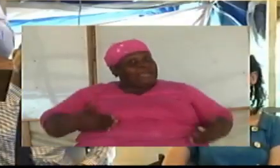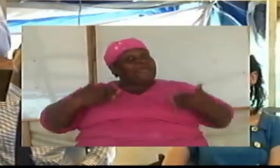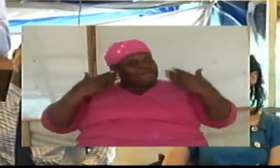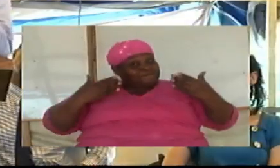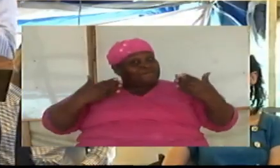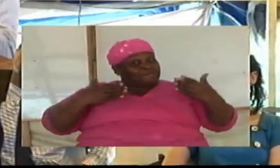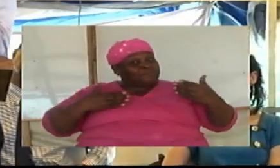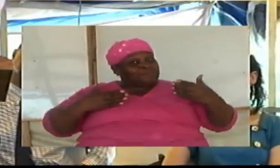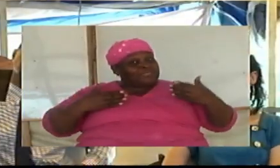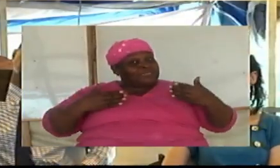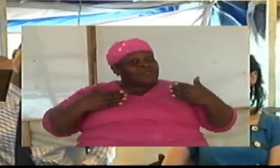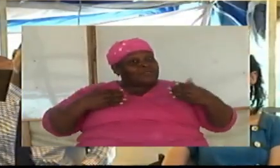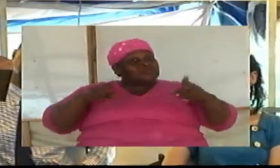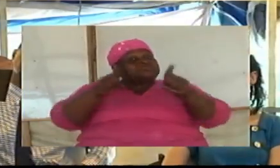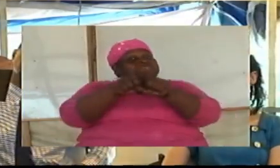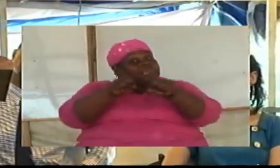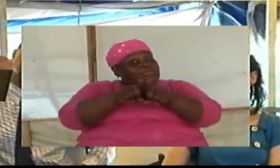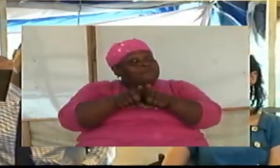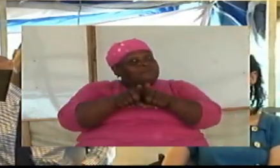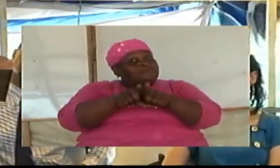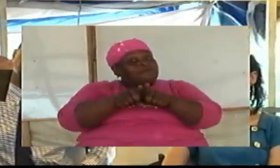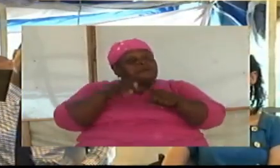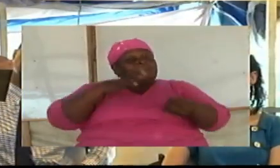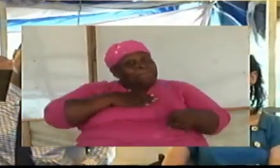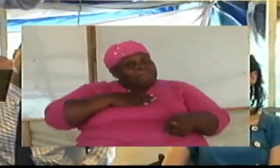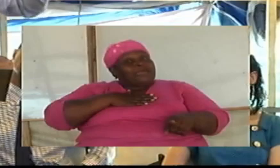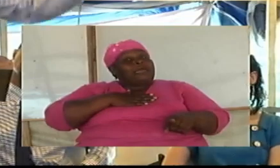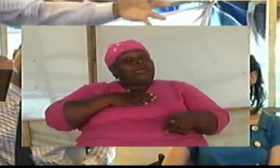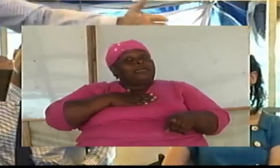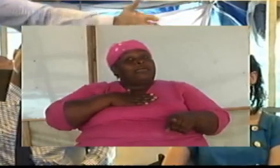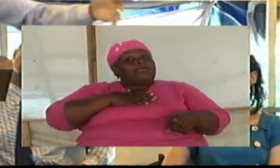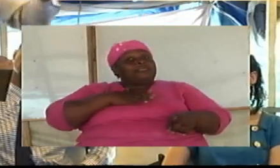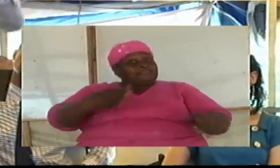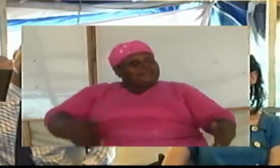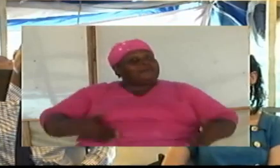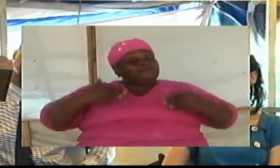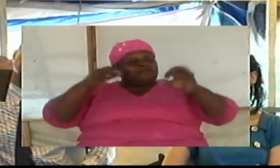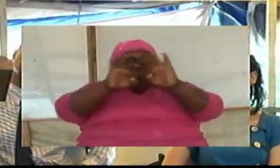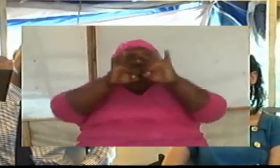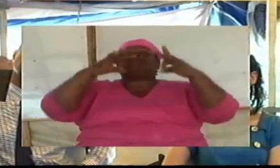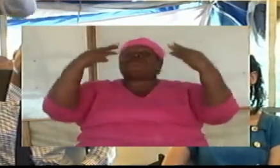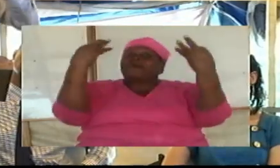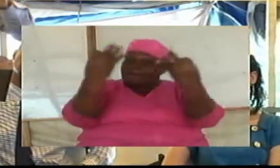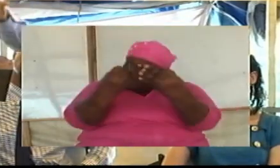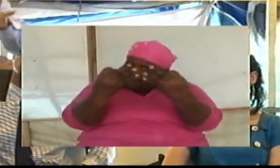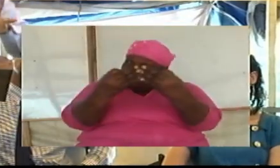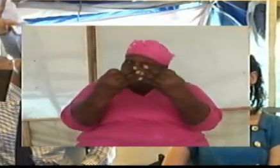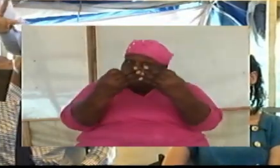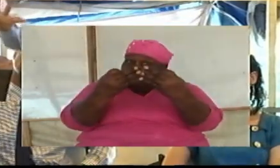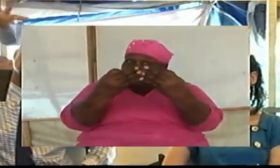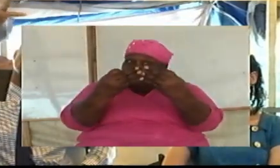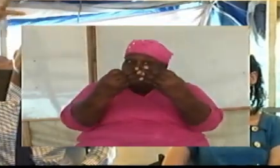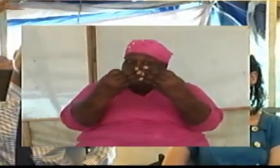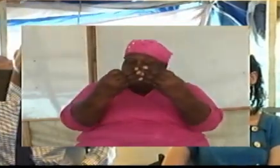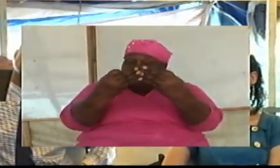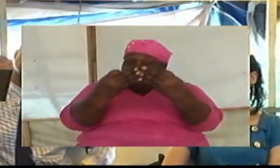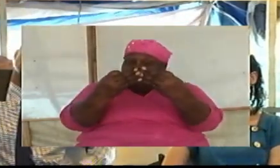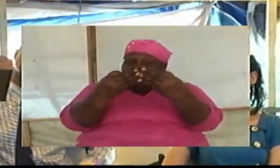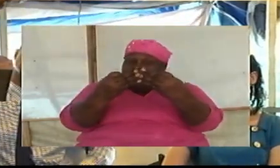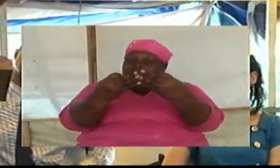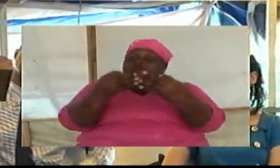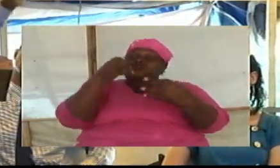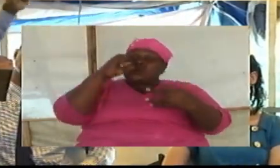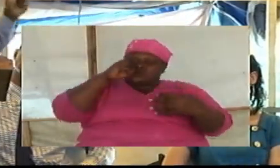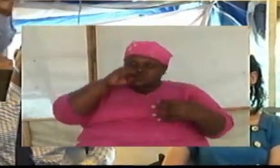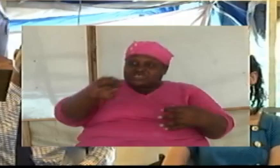you to spare the lives of my mother, my father, my brethren, my sistren. Praise the Lord Jesus. Now she asked